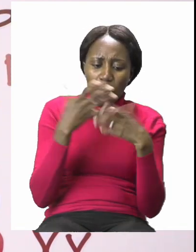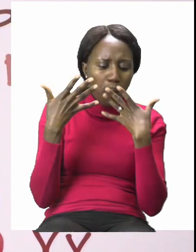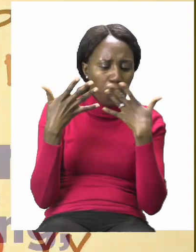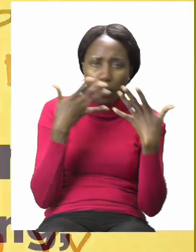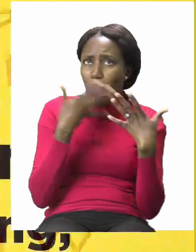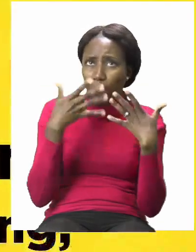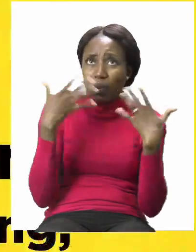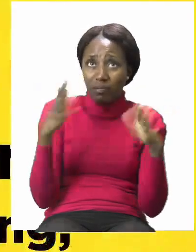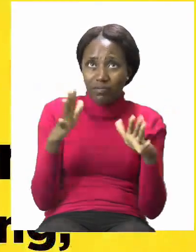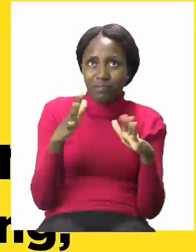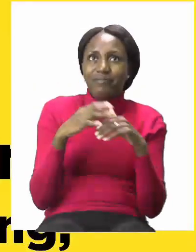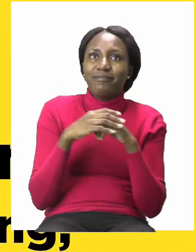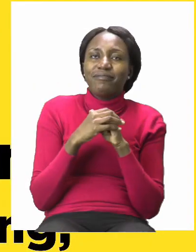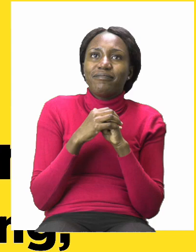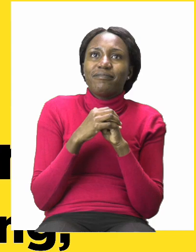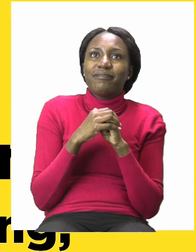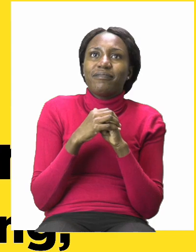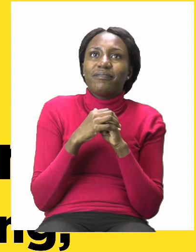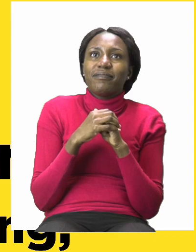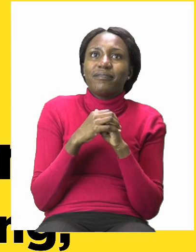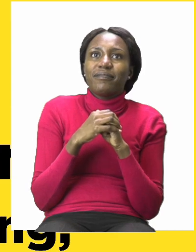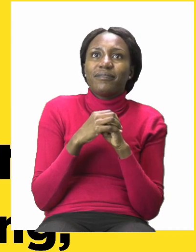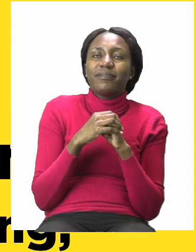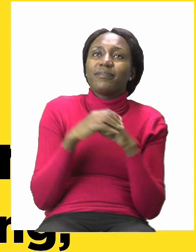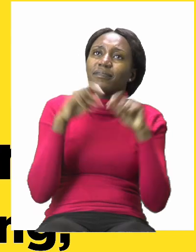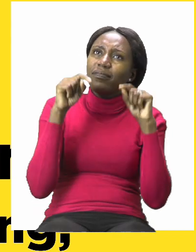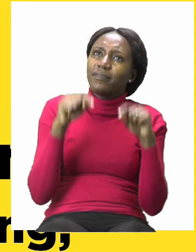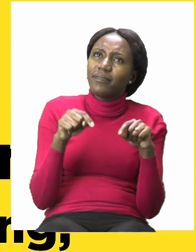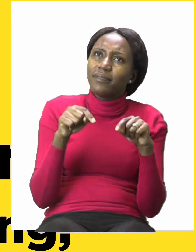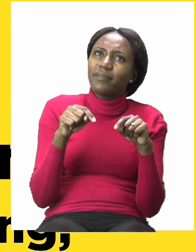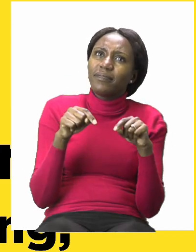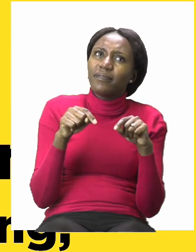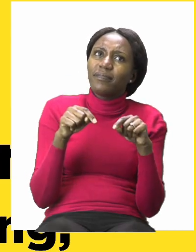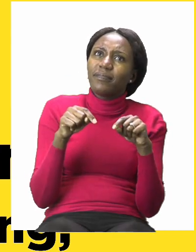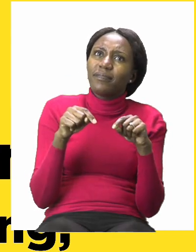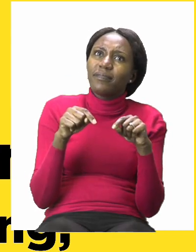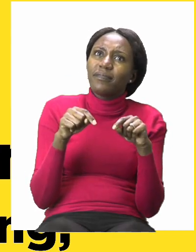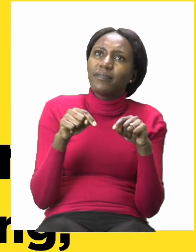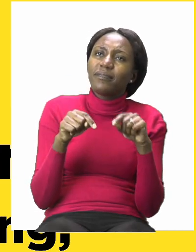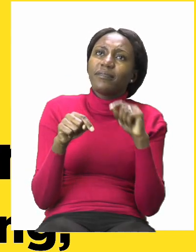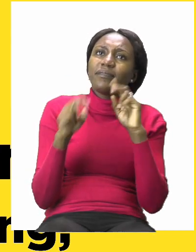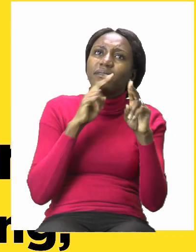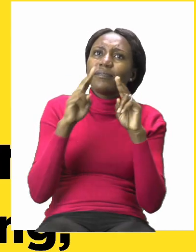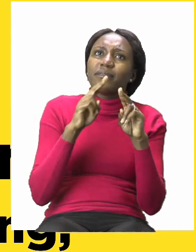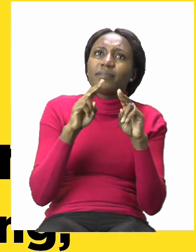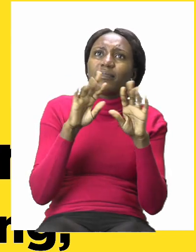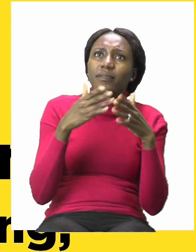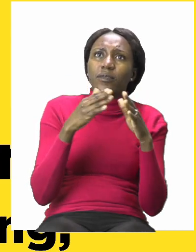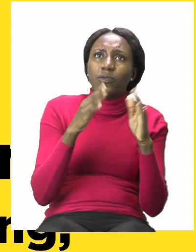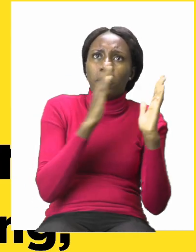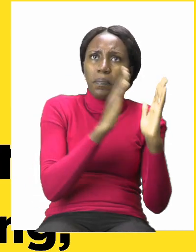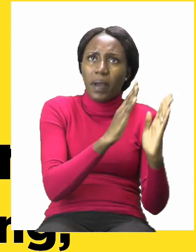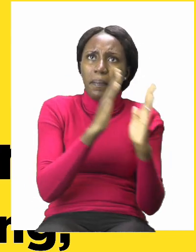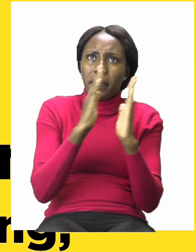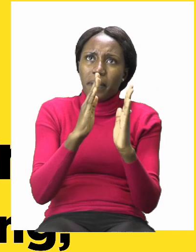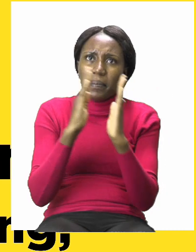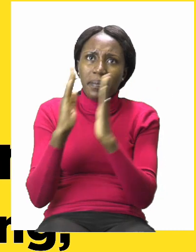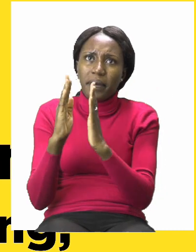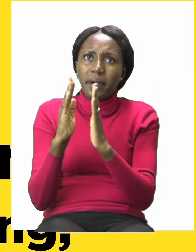else. For today's lesson, we are going to do ordering, reading,